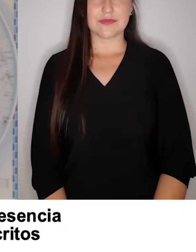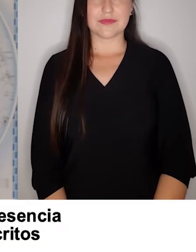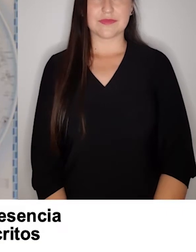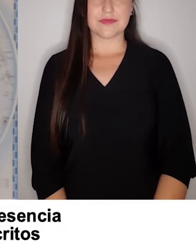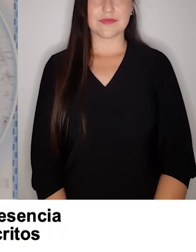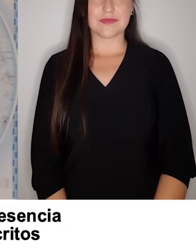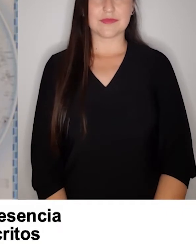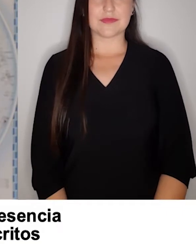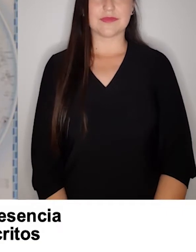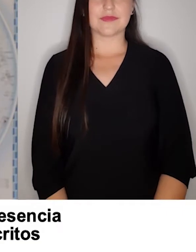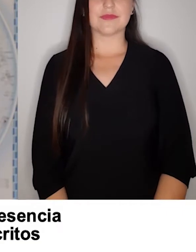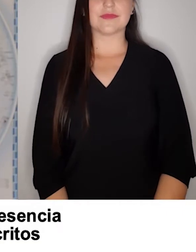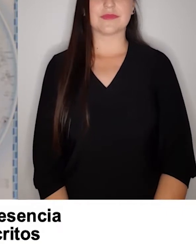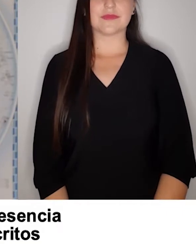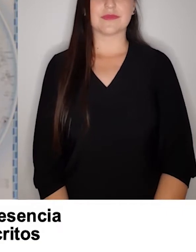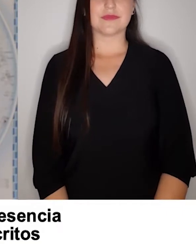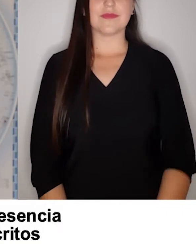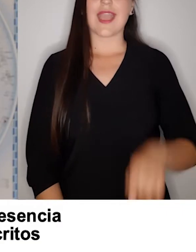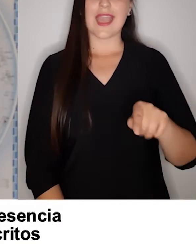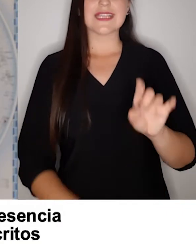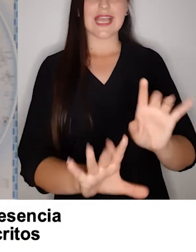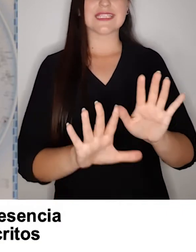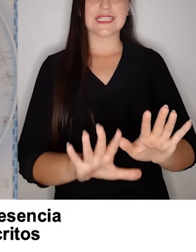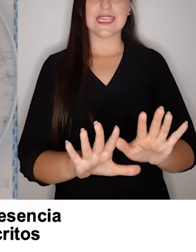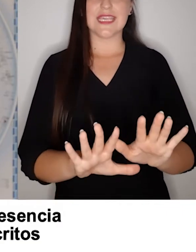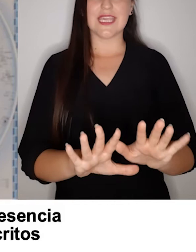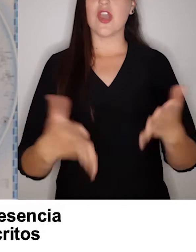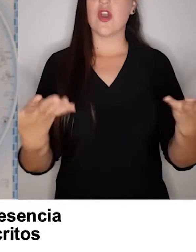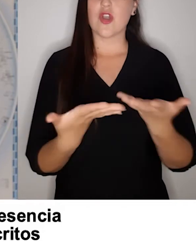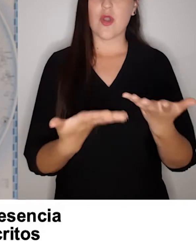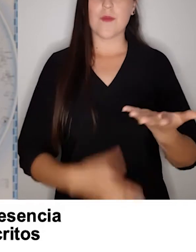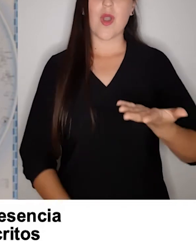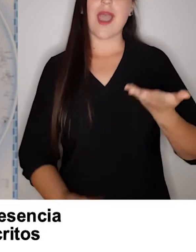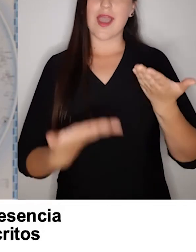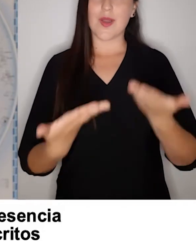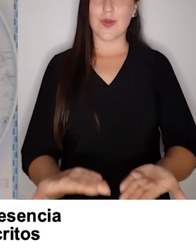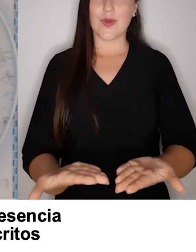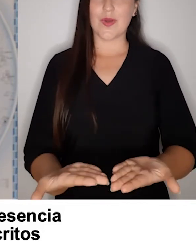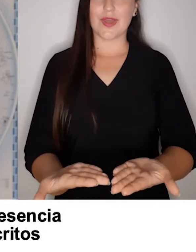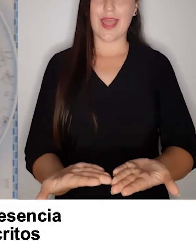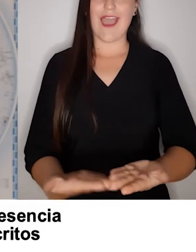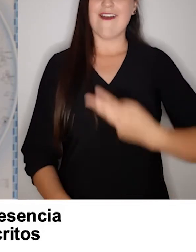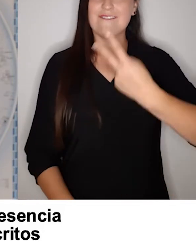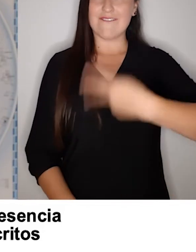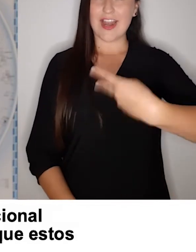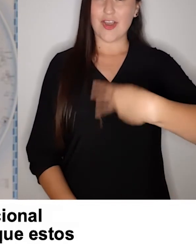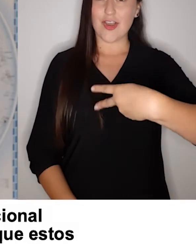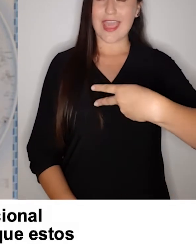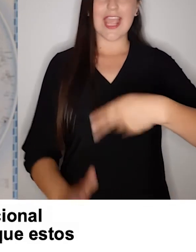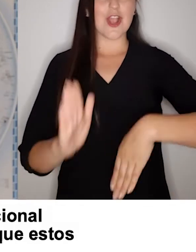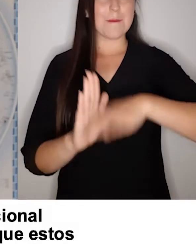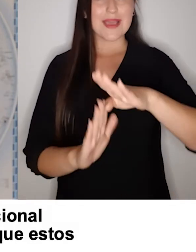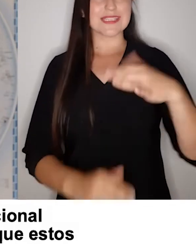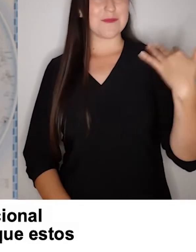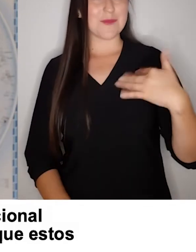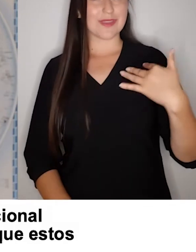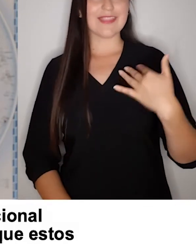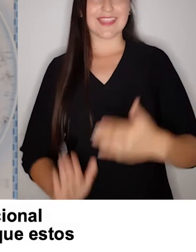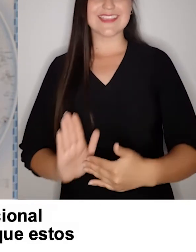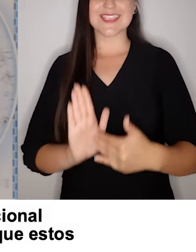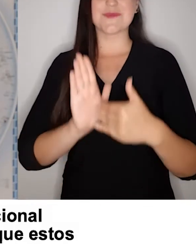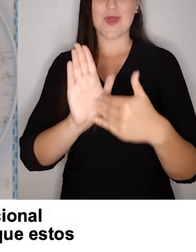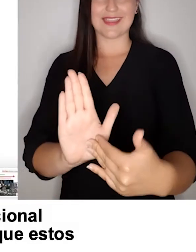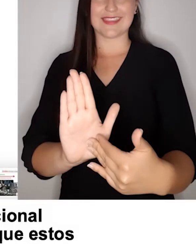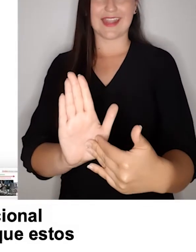And exactly this is how now the essence of the core values which are described in Norway's